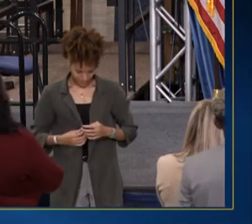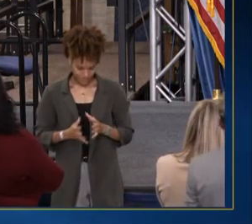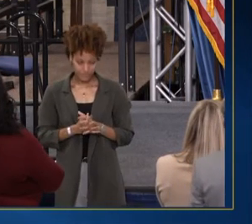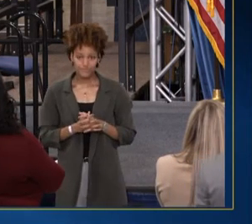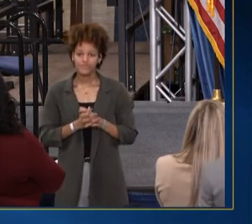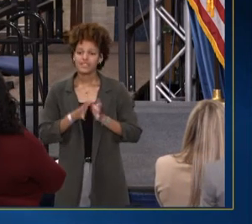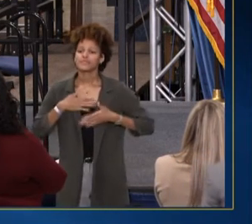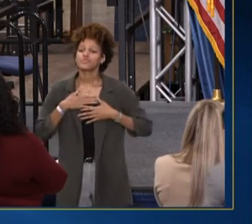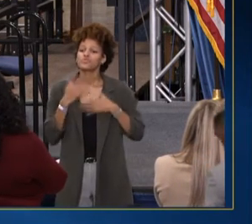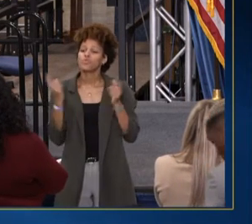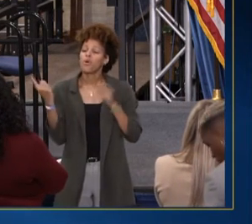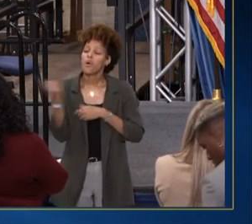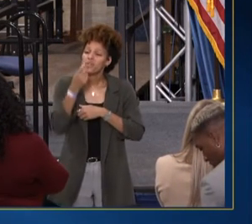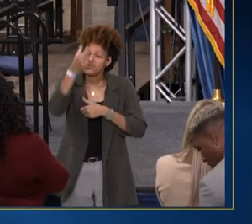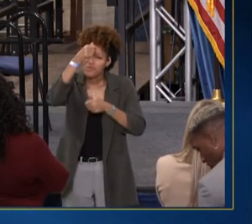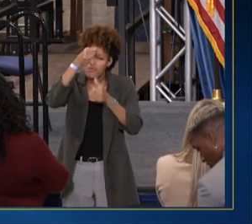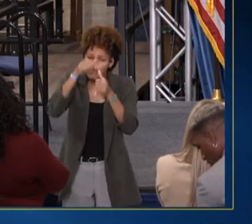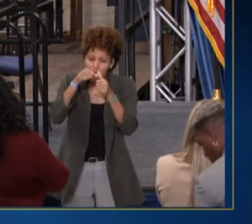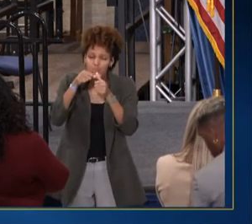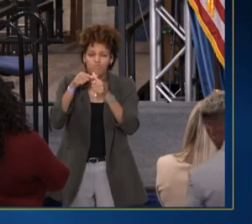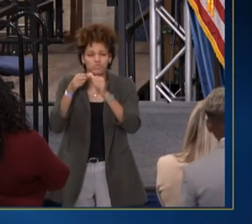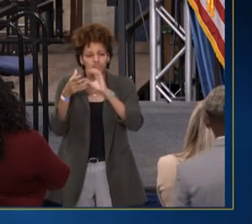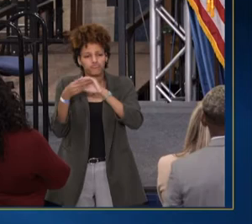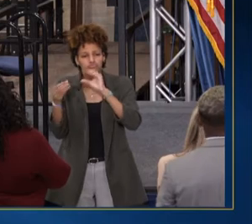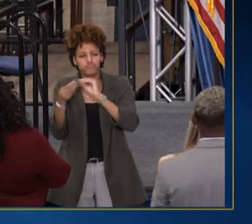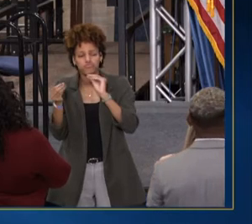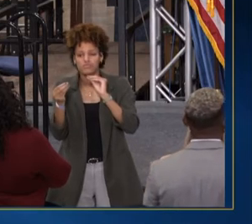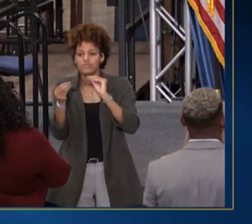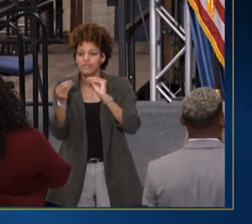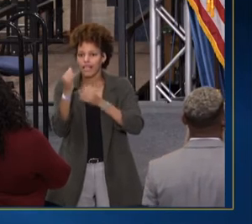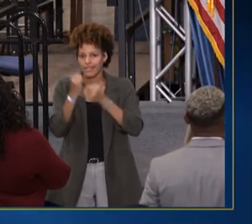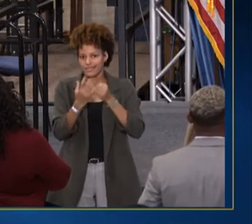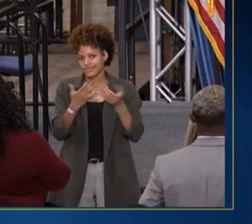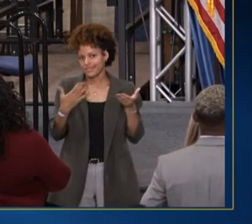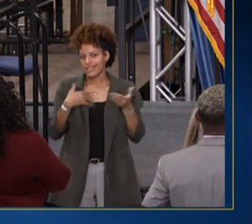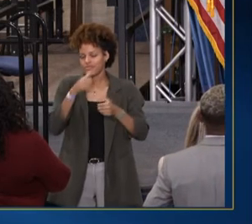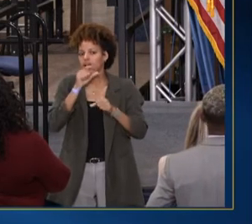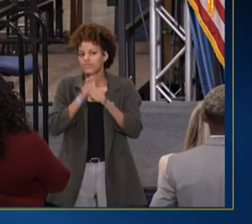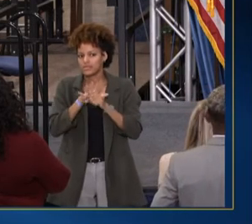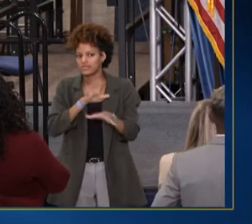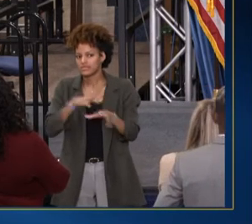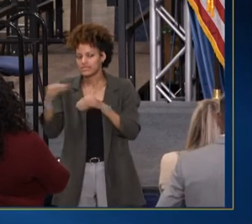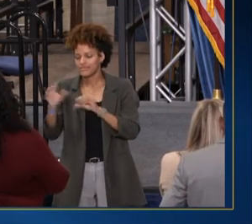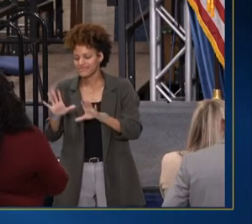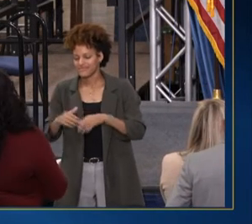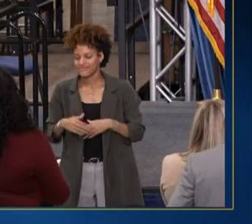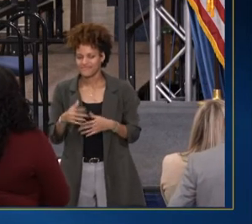Please always remember that. One last thing I'll say, and then I promise to leave.